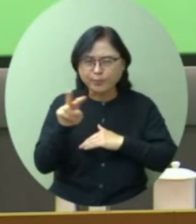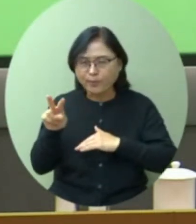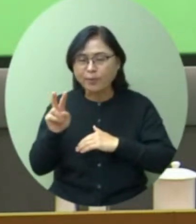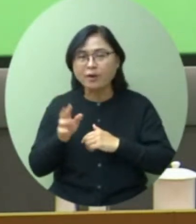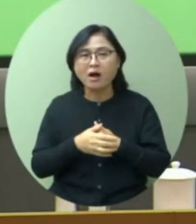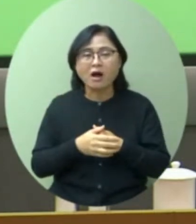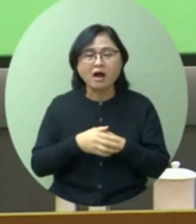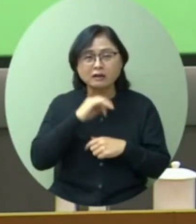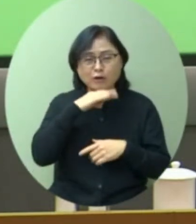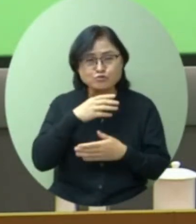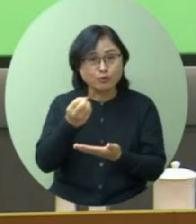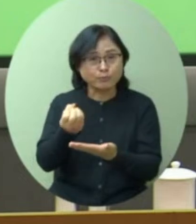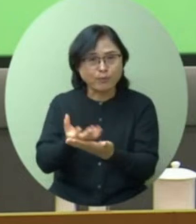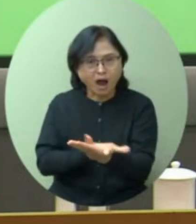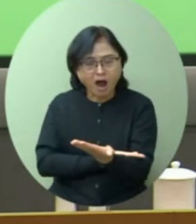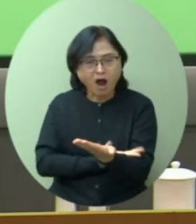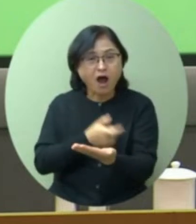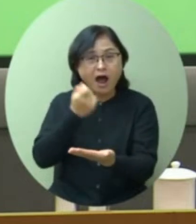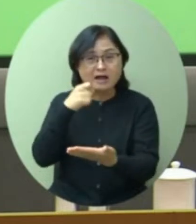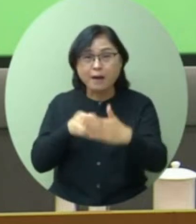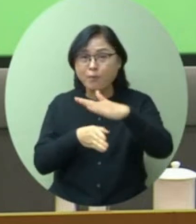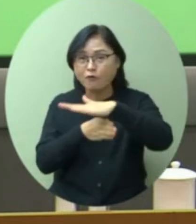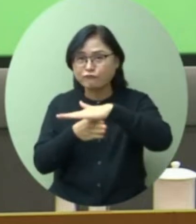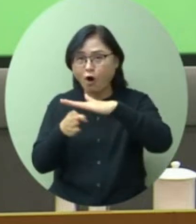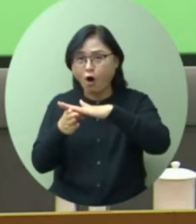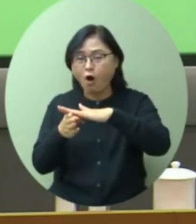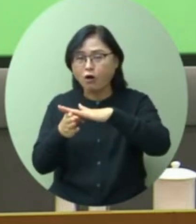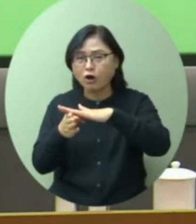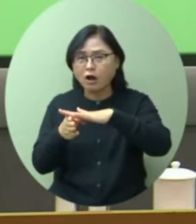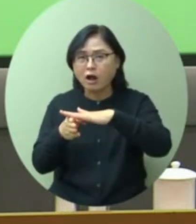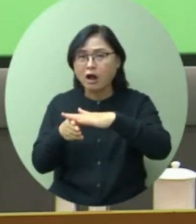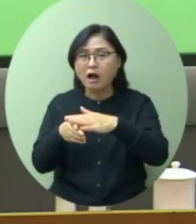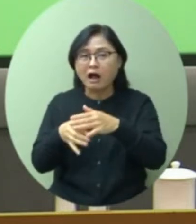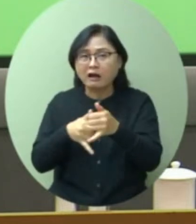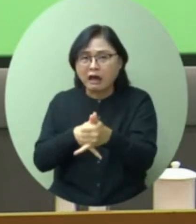to take into account the situation.